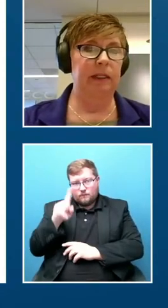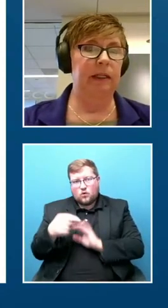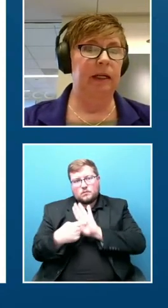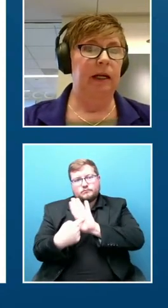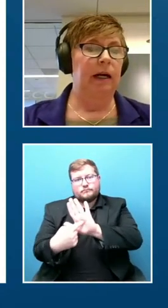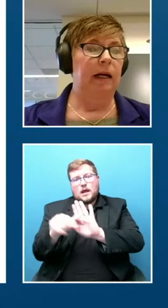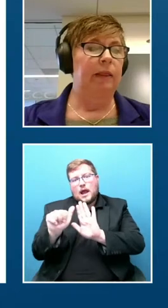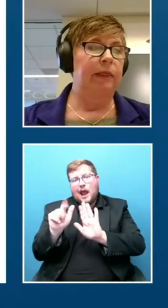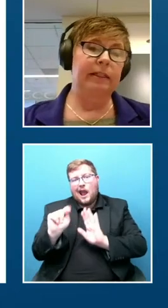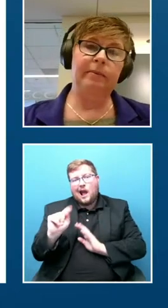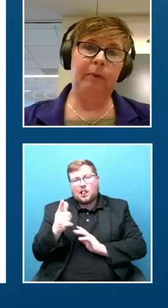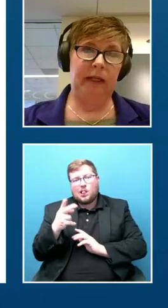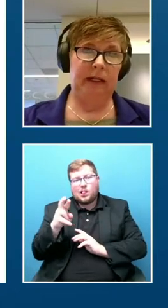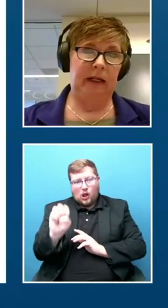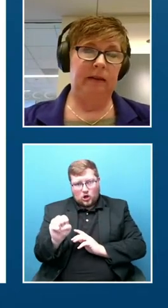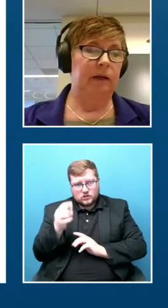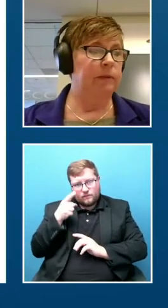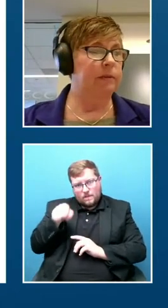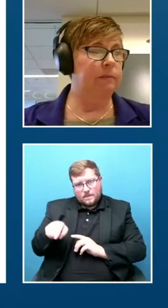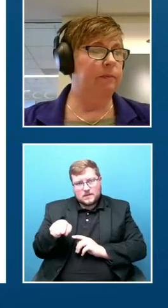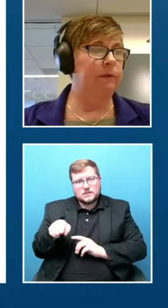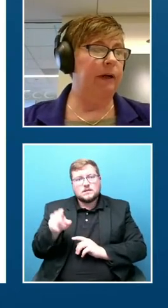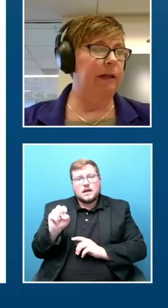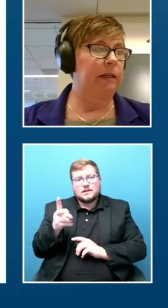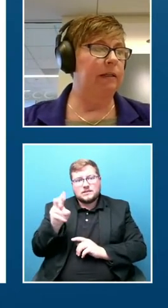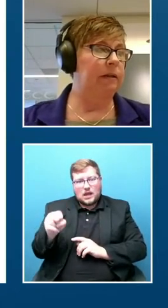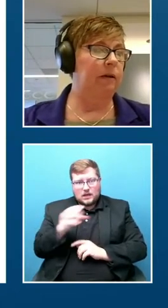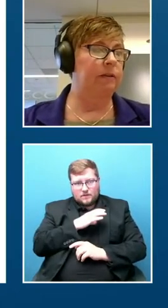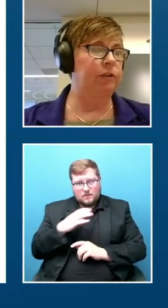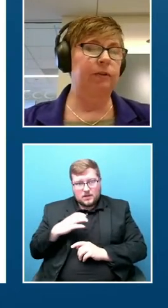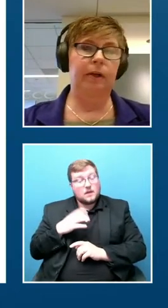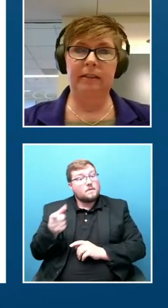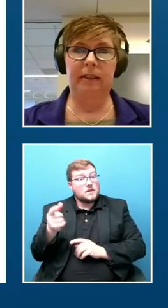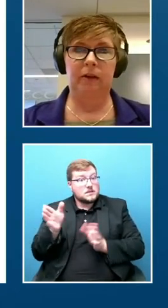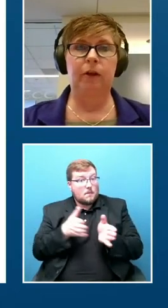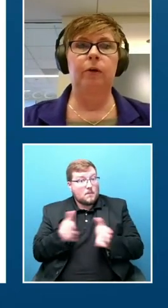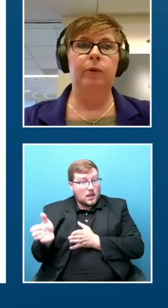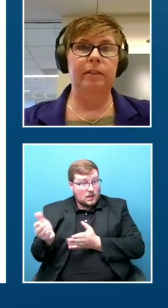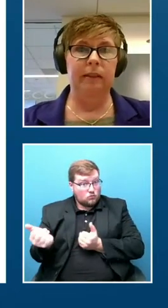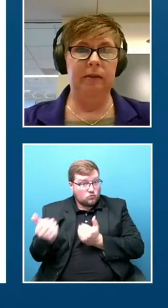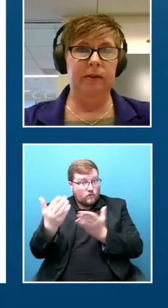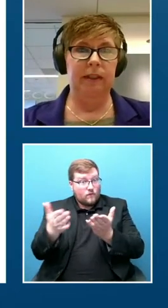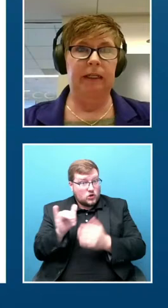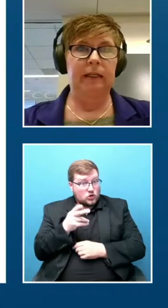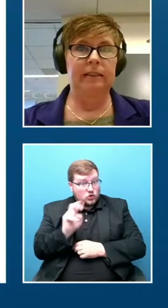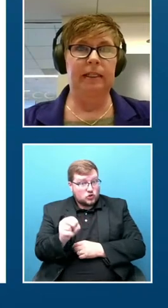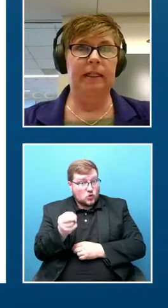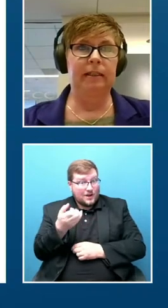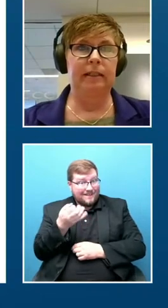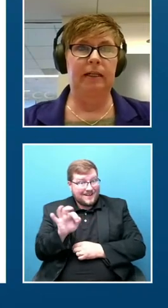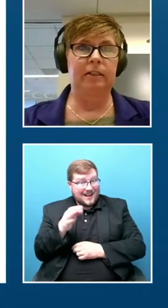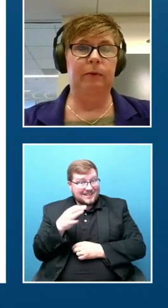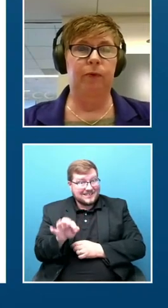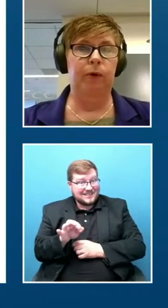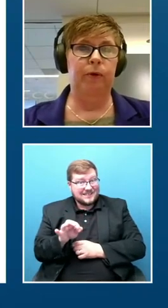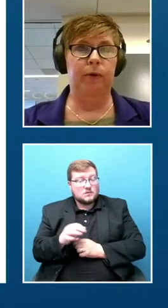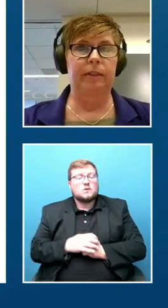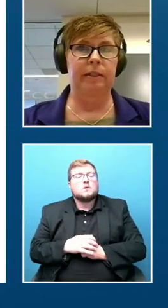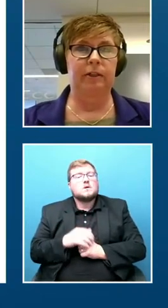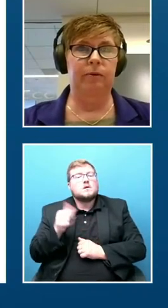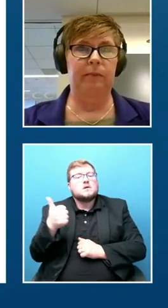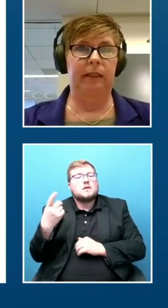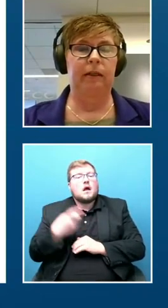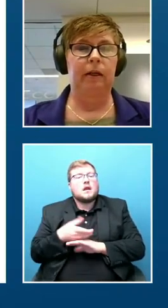executive committee. This plan that was provided on June 19th was literally 10 days before